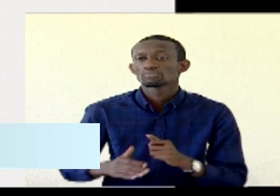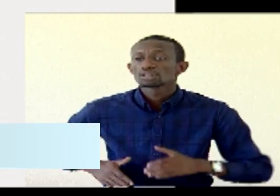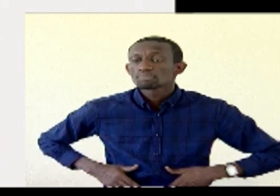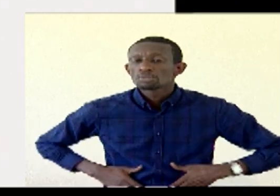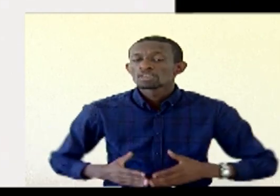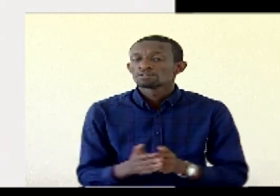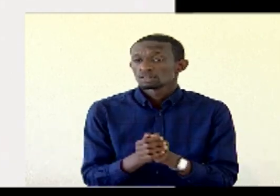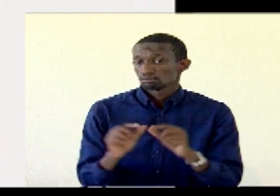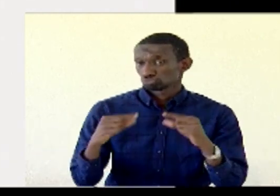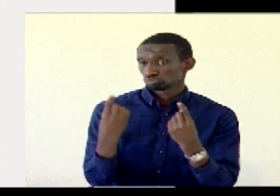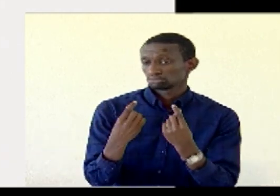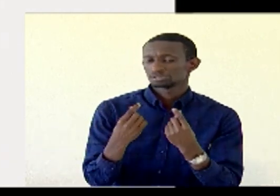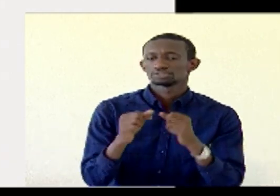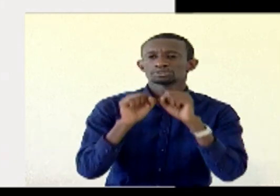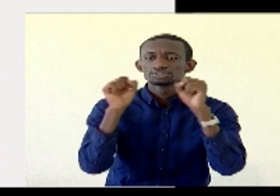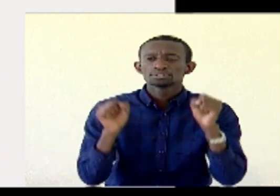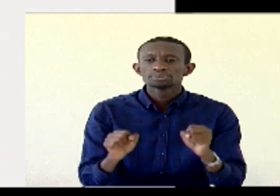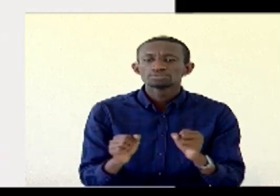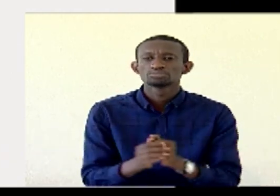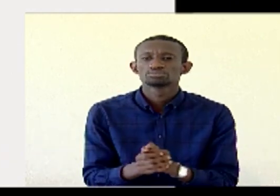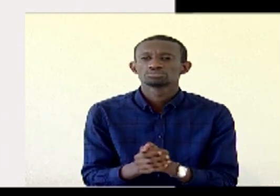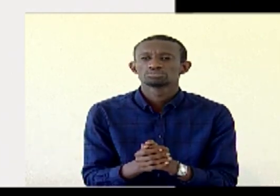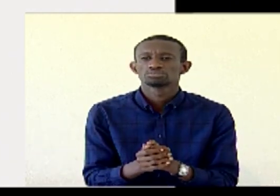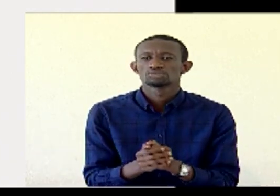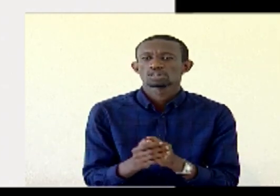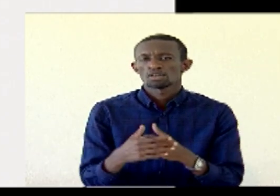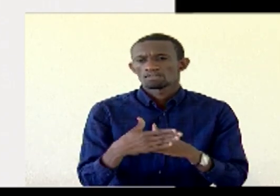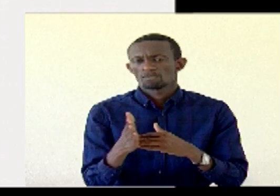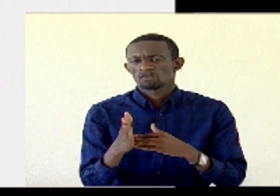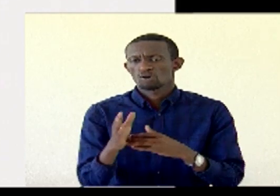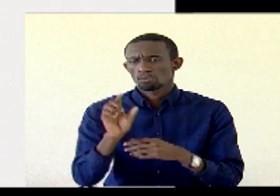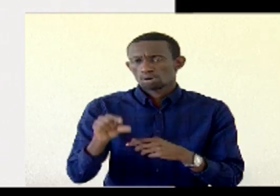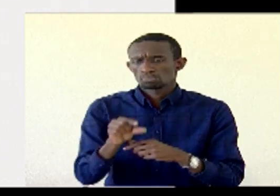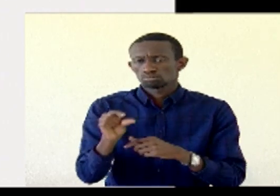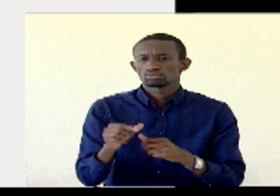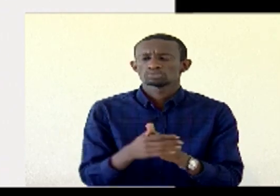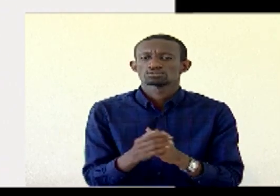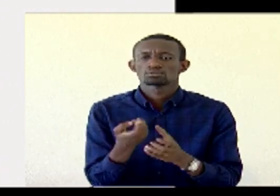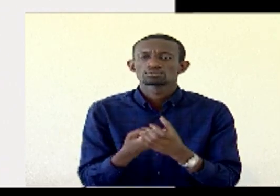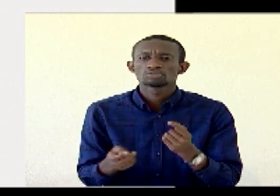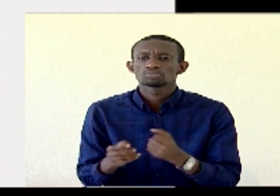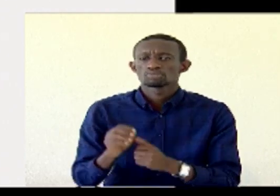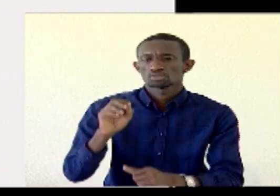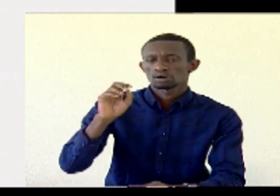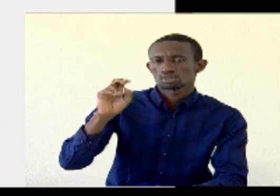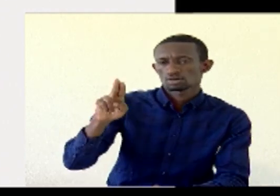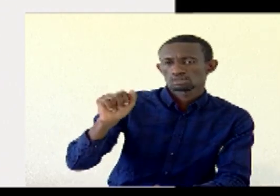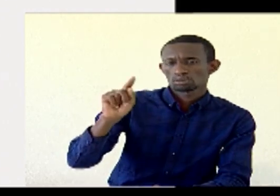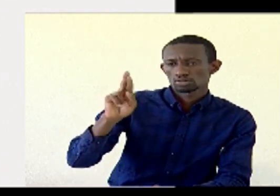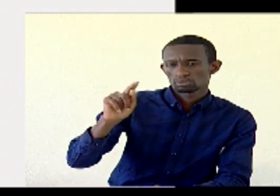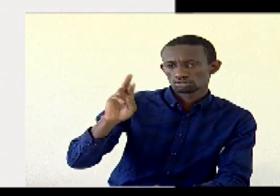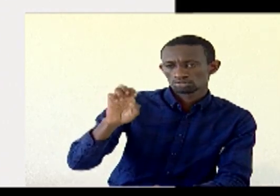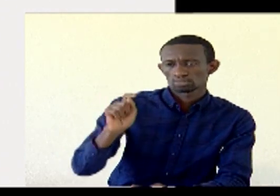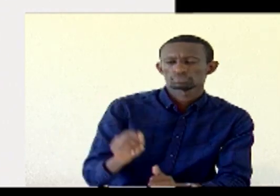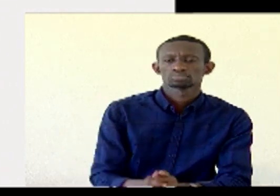system by the renal artery, which branches off to the aorta, and the blood from the kidney goes back to the general